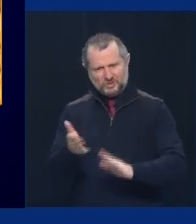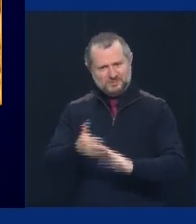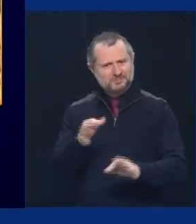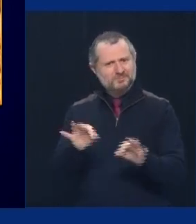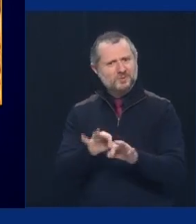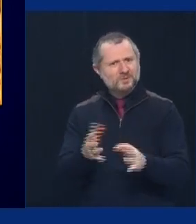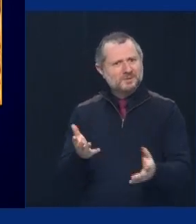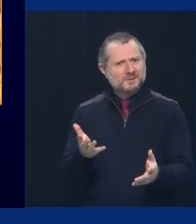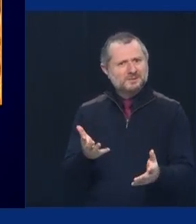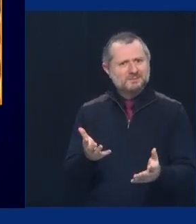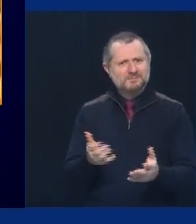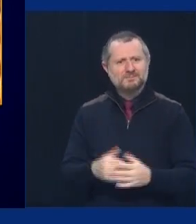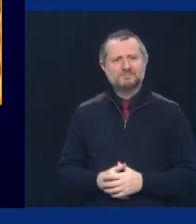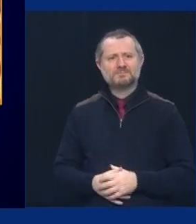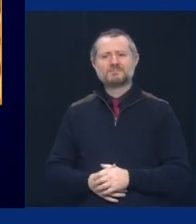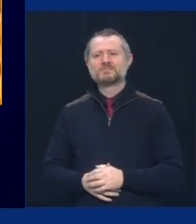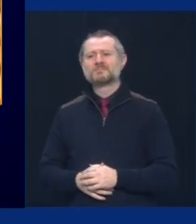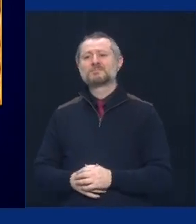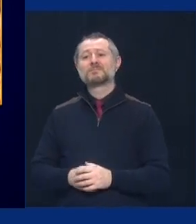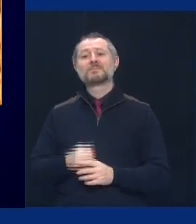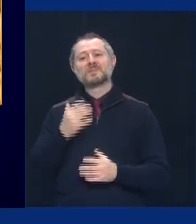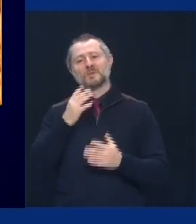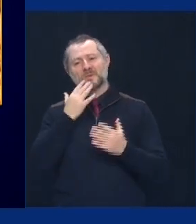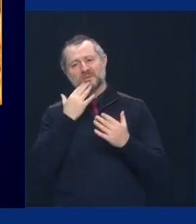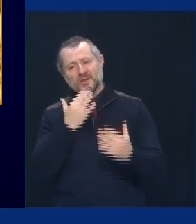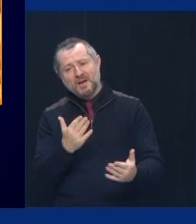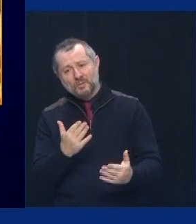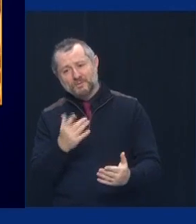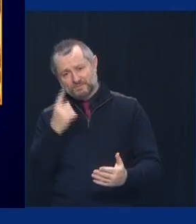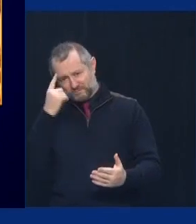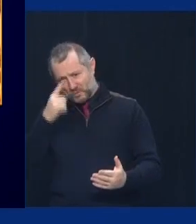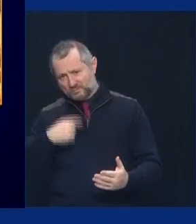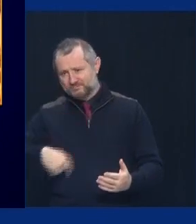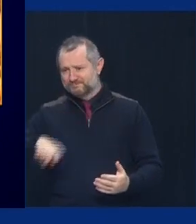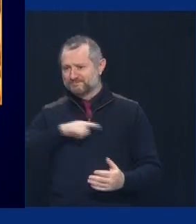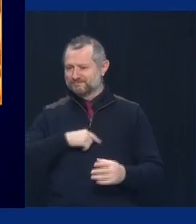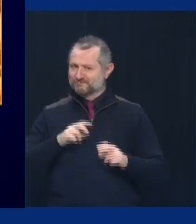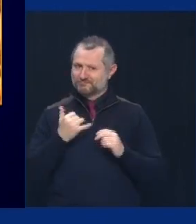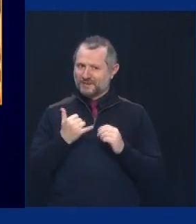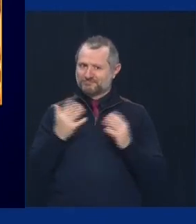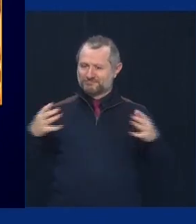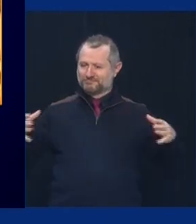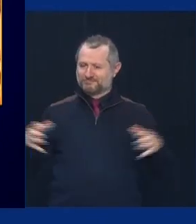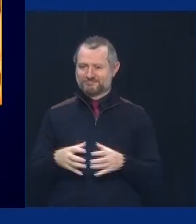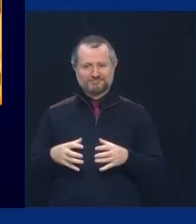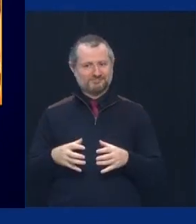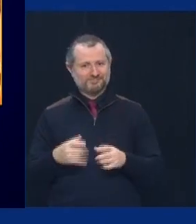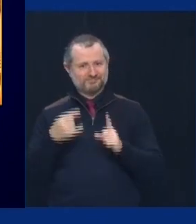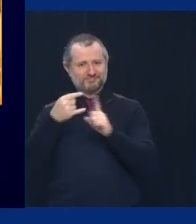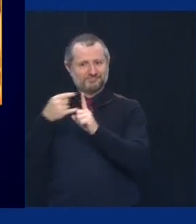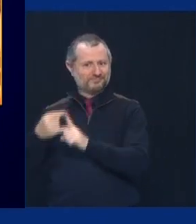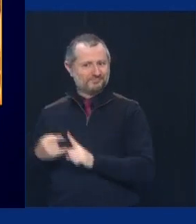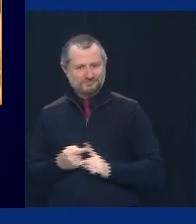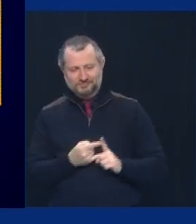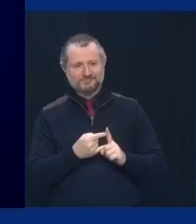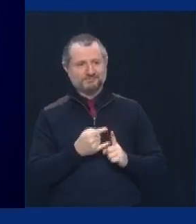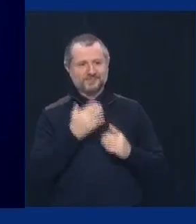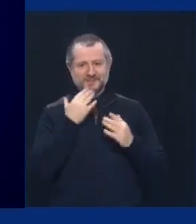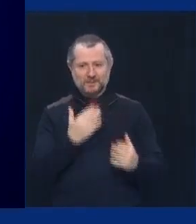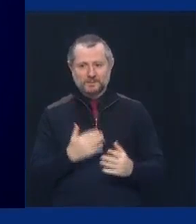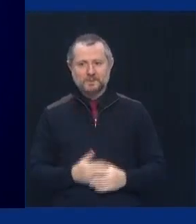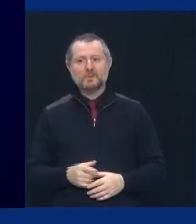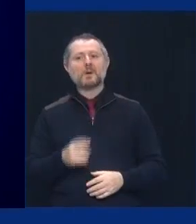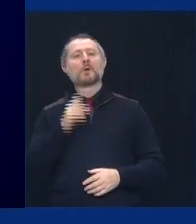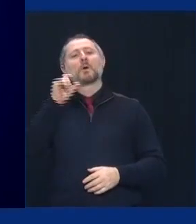to. And so thank you for bringing us together today and for the commitments we're all making. Thank you. Thank